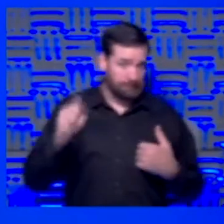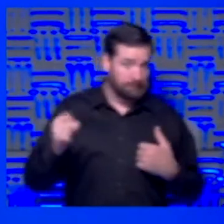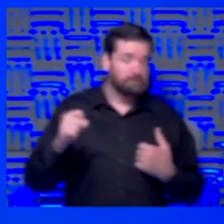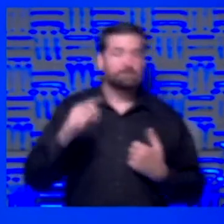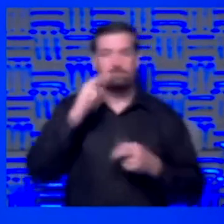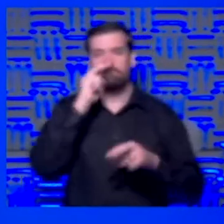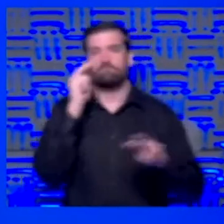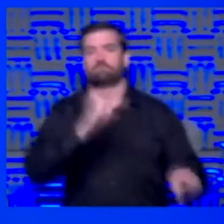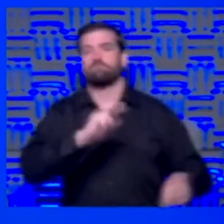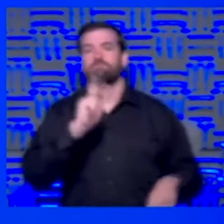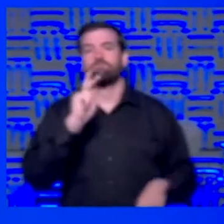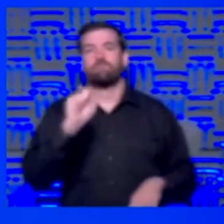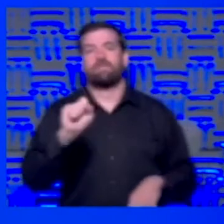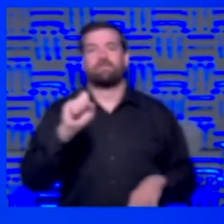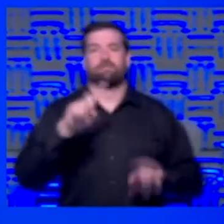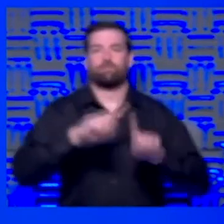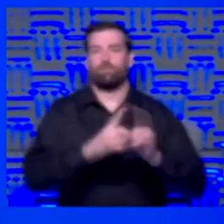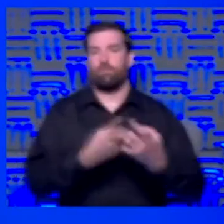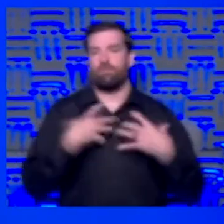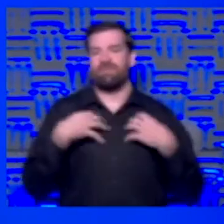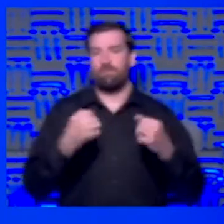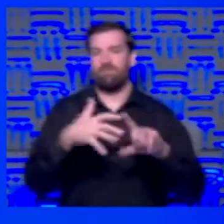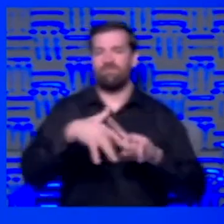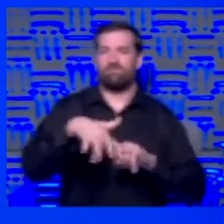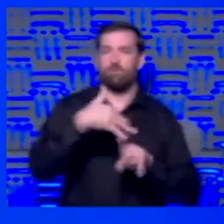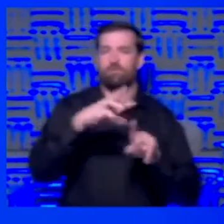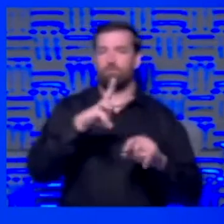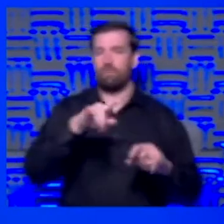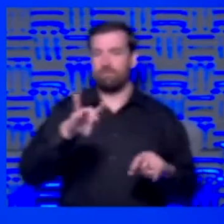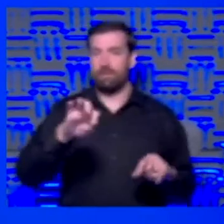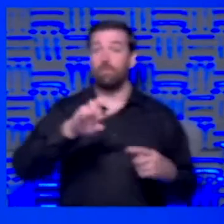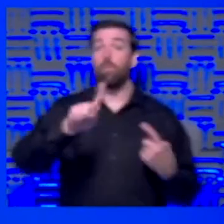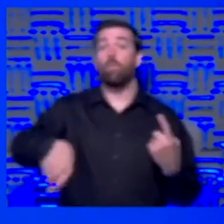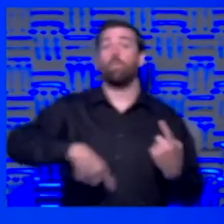at the Kansas Department of Health and Environment website